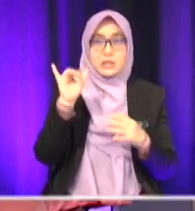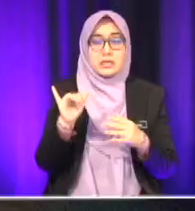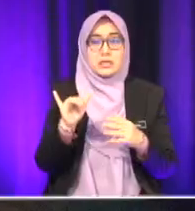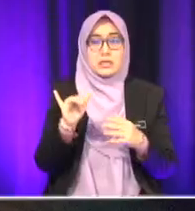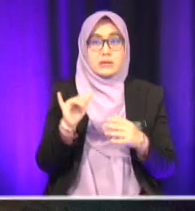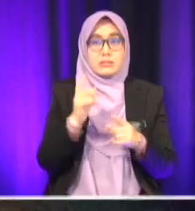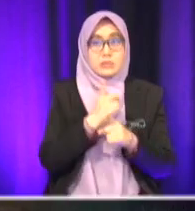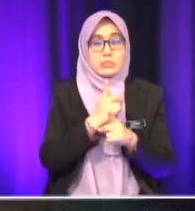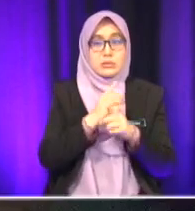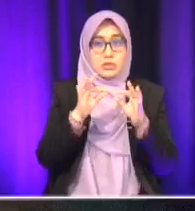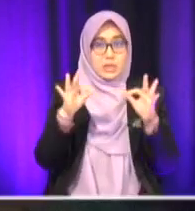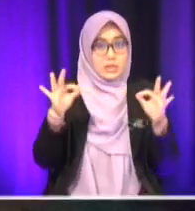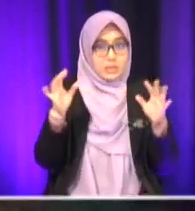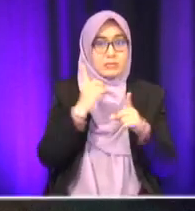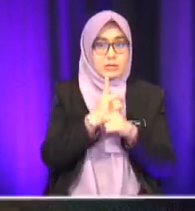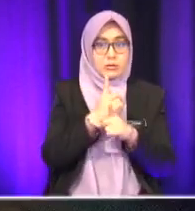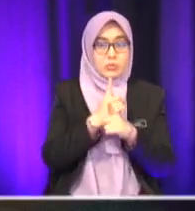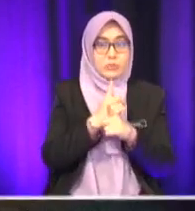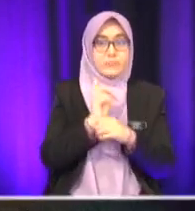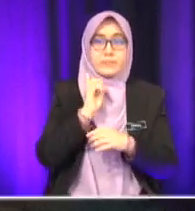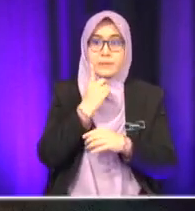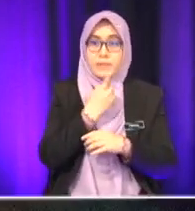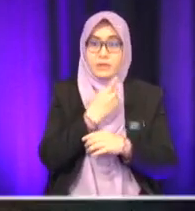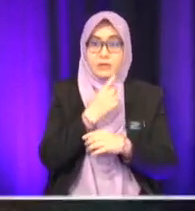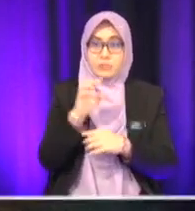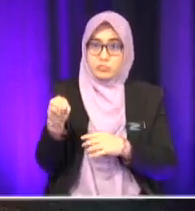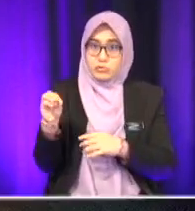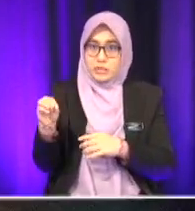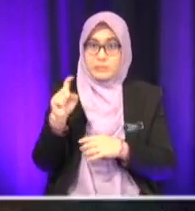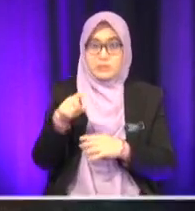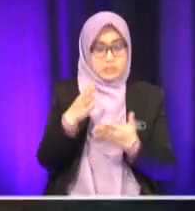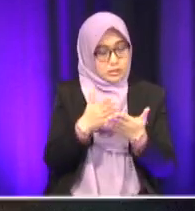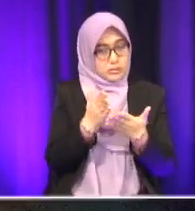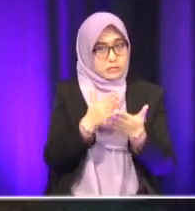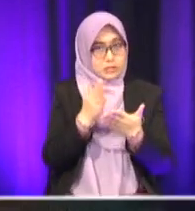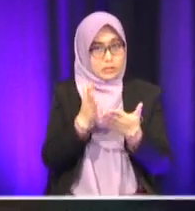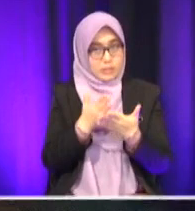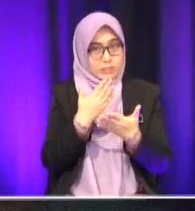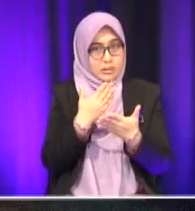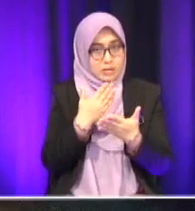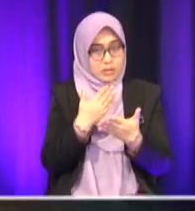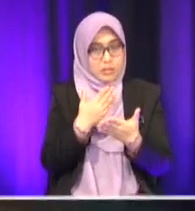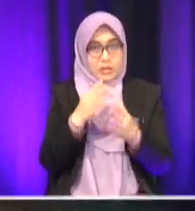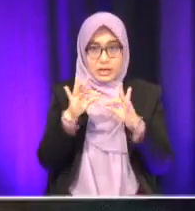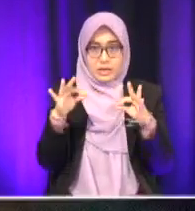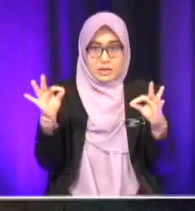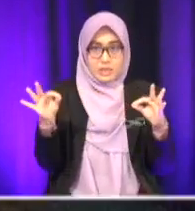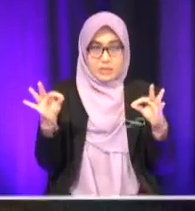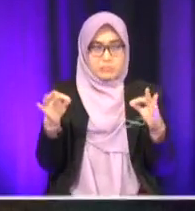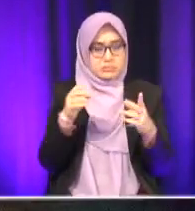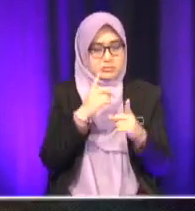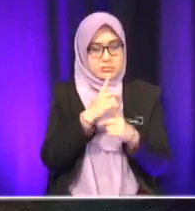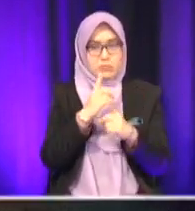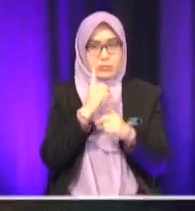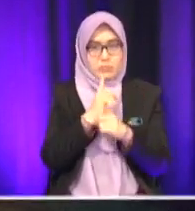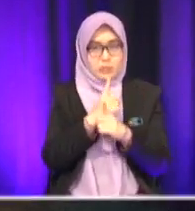sentence, then you have to check whether the sentence fit the gap or not.